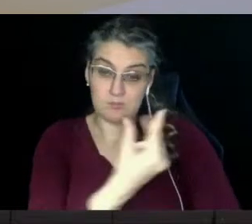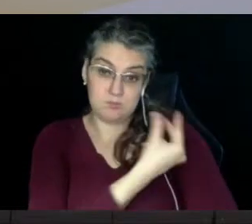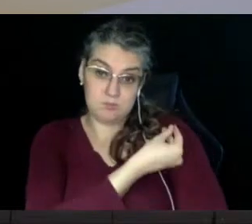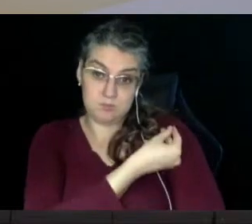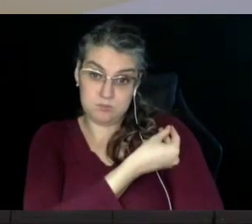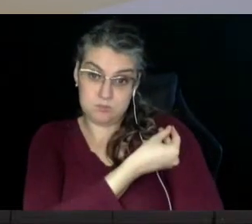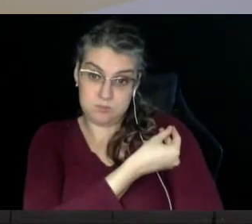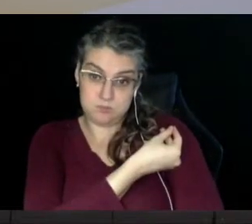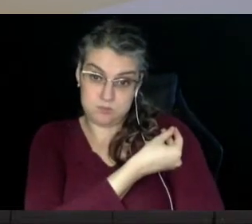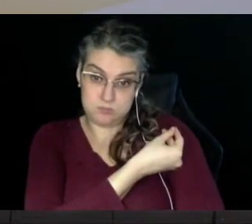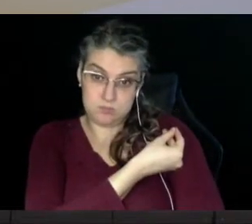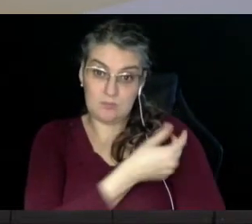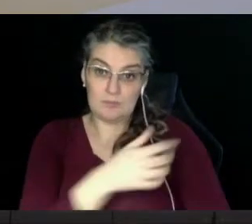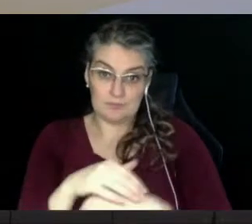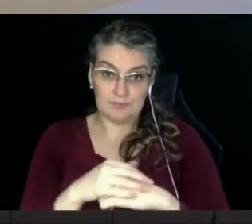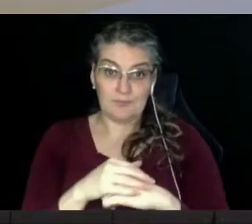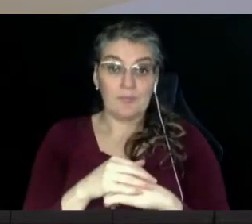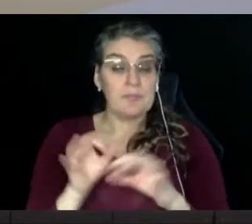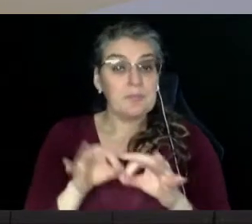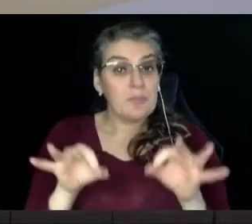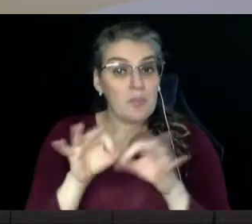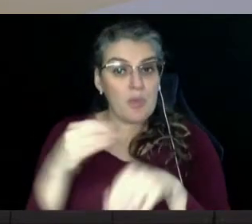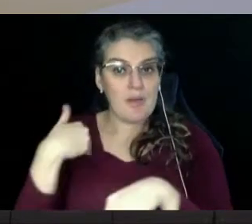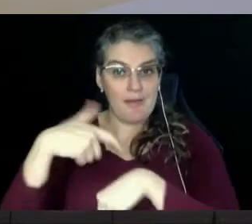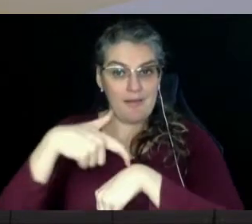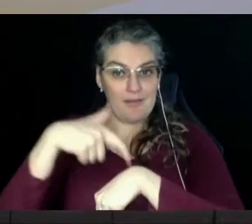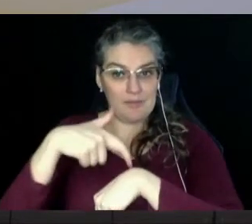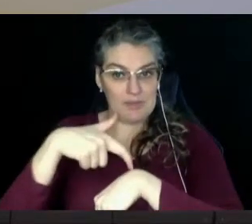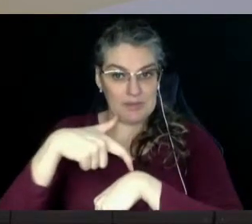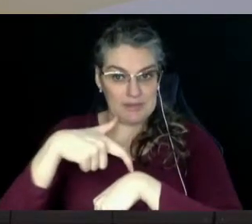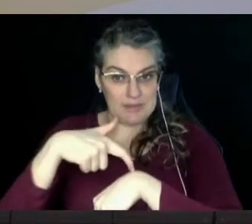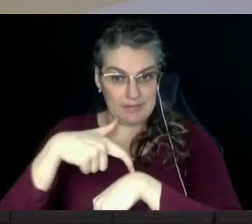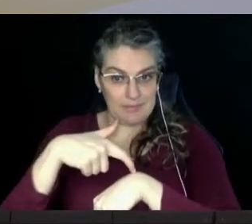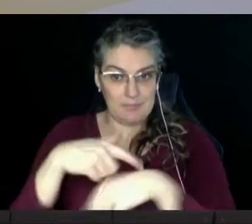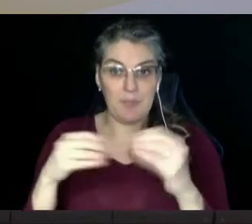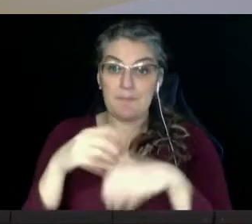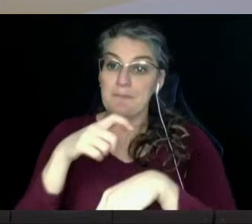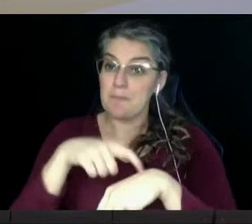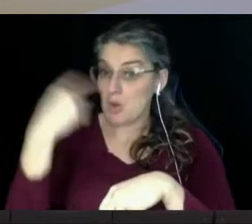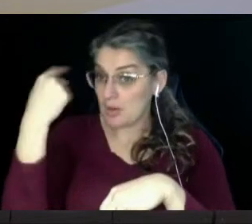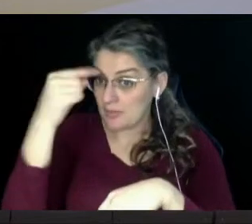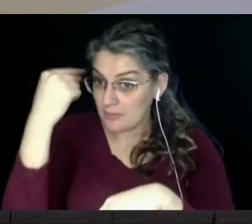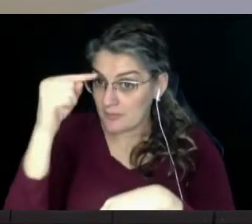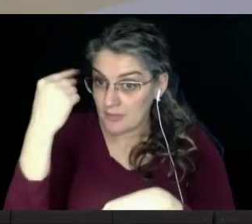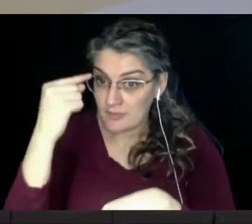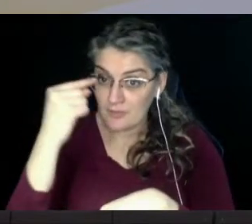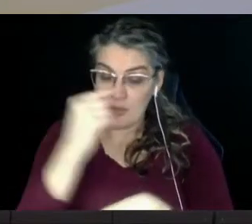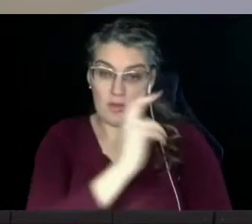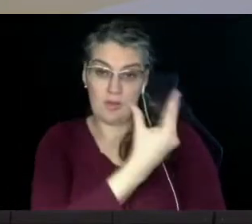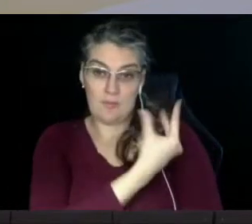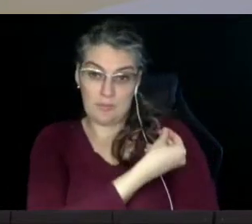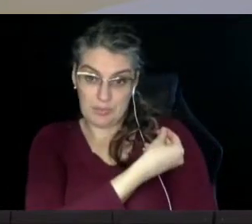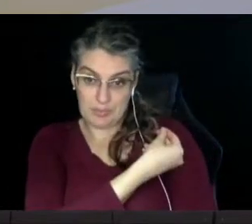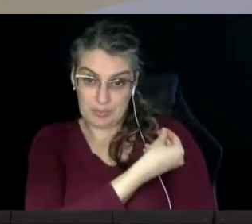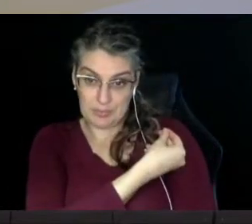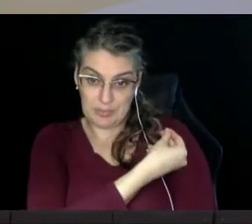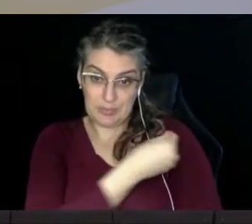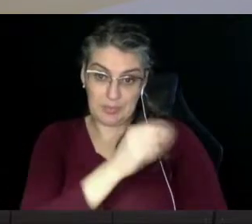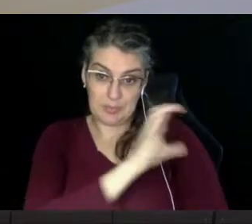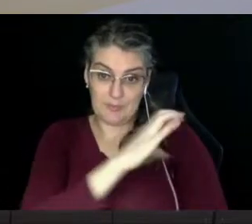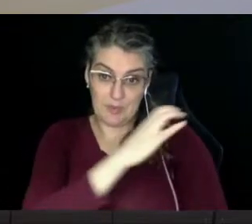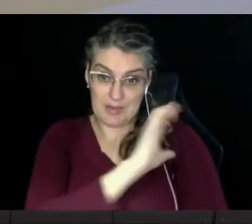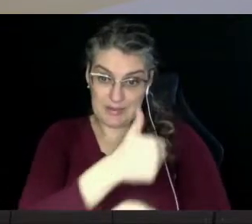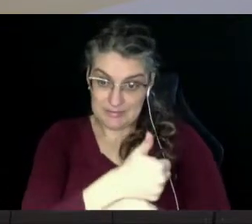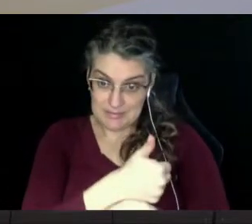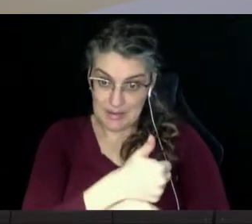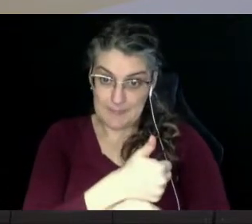mentioned earlier that we need time. We need time to get more people vaccinated, and I ask Islanders to be patient and kind as they